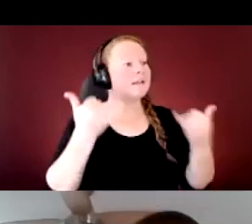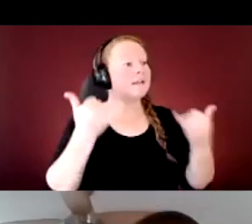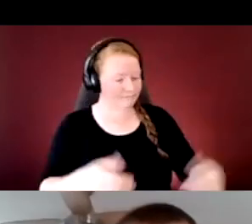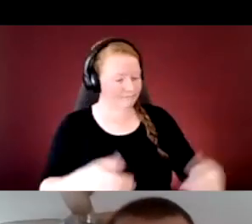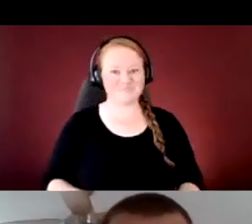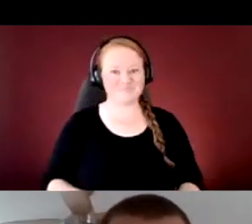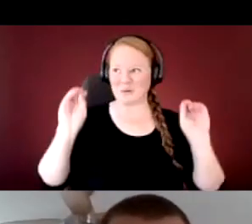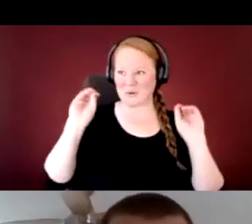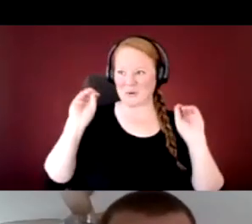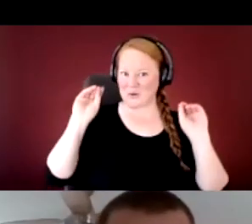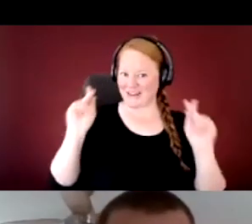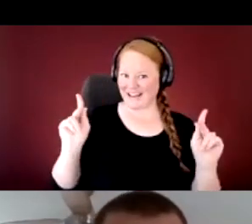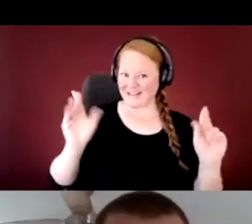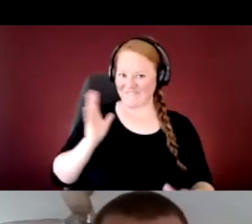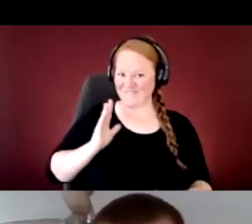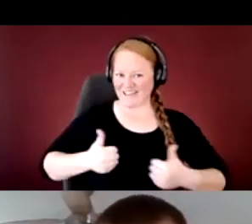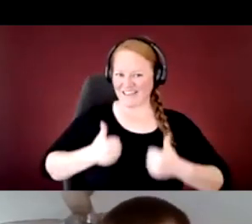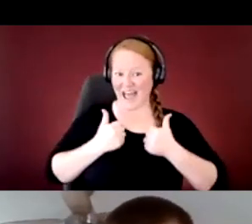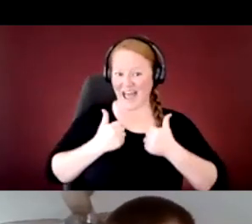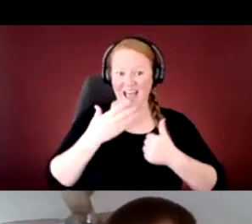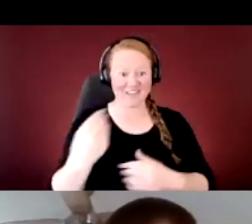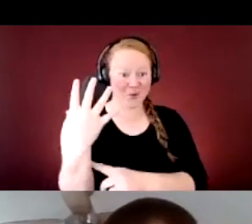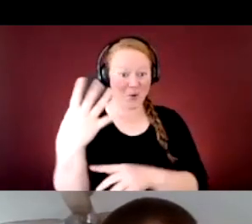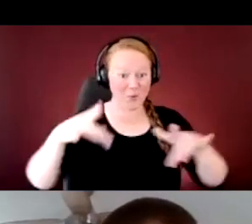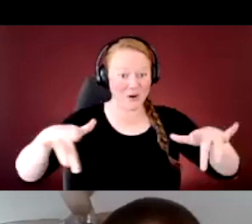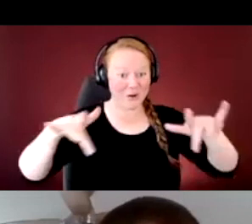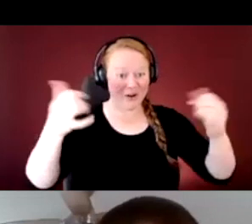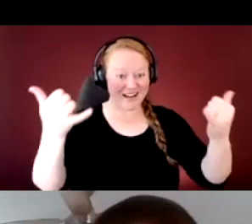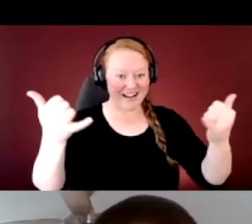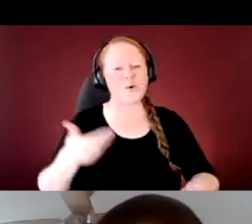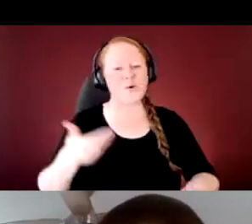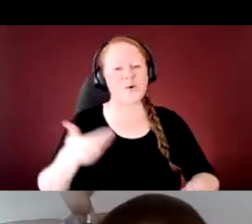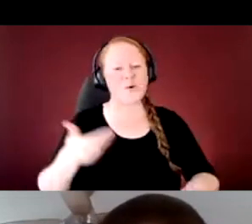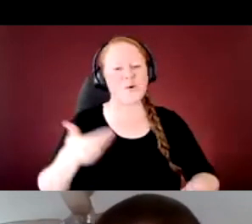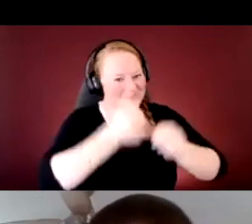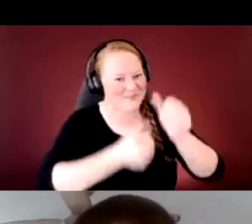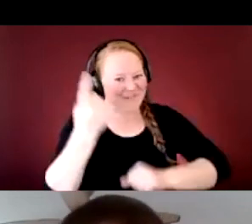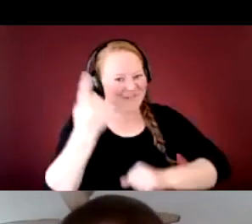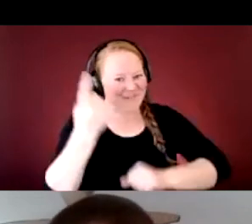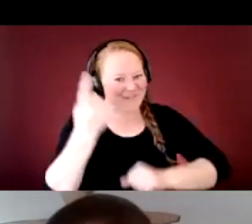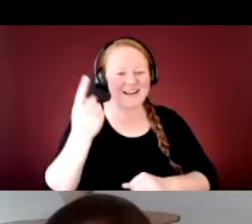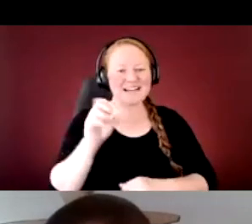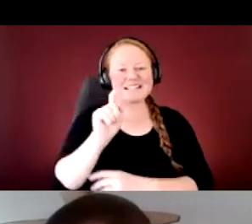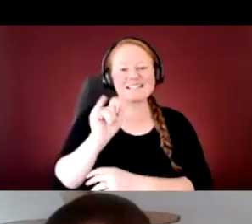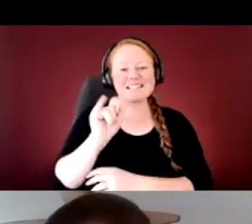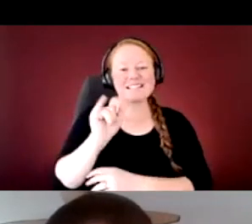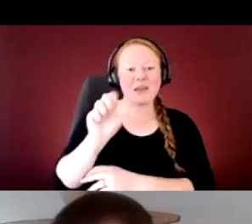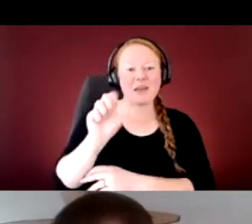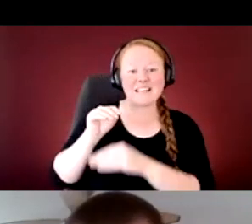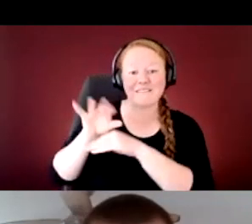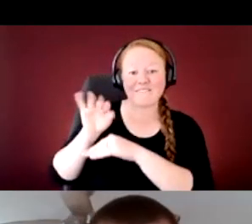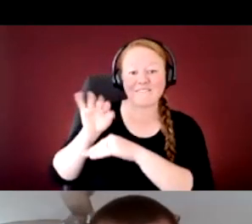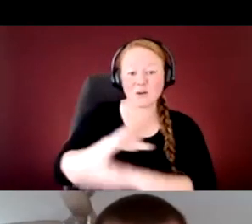Okay, so we are officially live and we're being recorded. So welcome everyone to the Stimulus Advisory Board meeting this